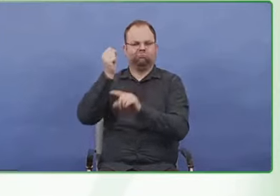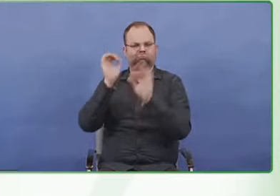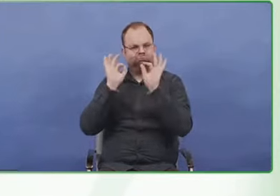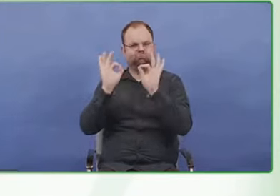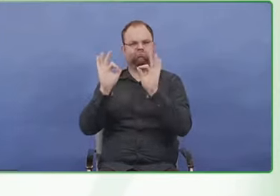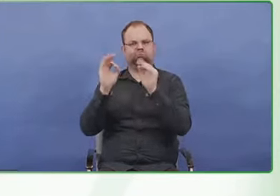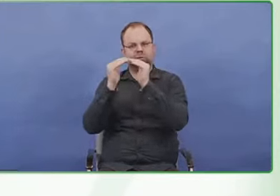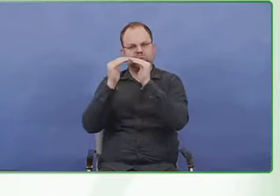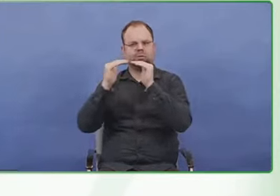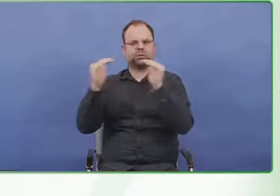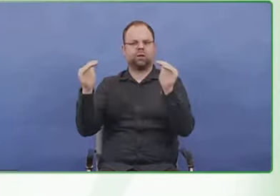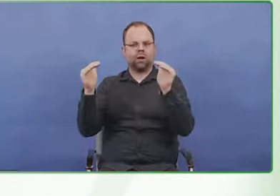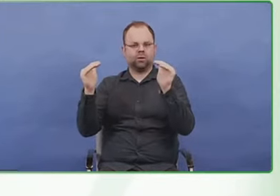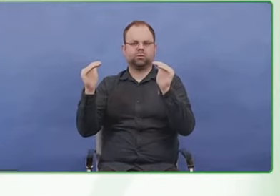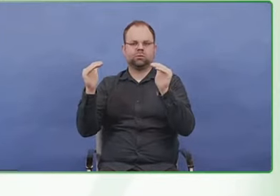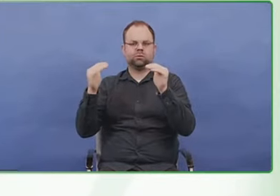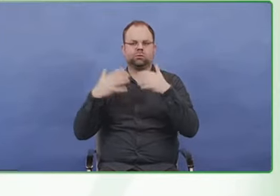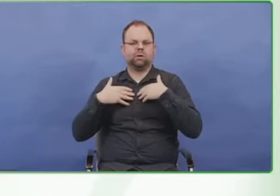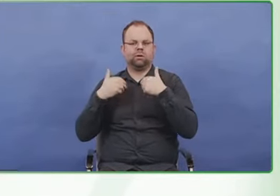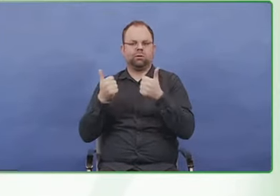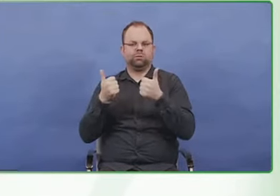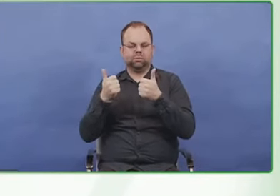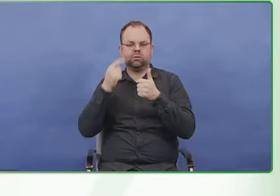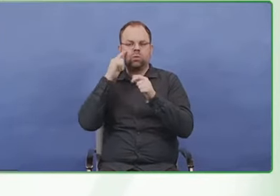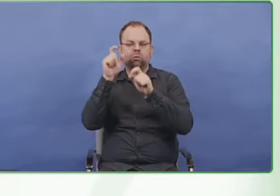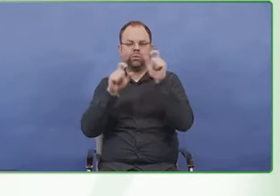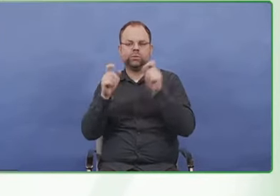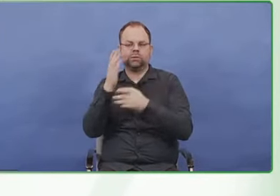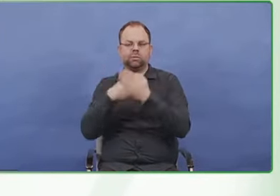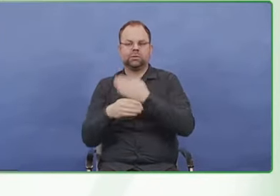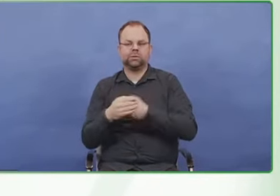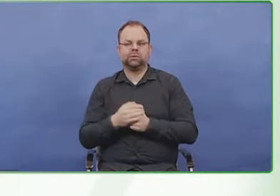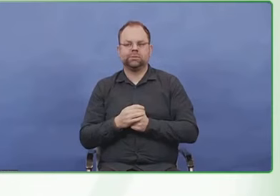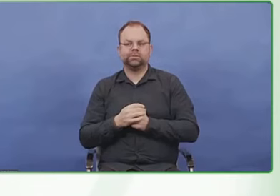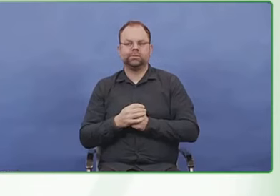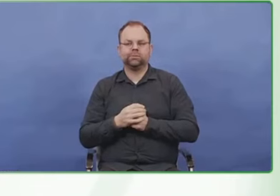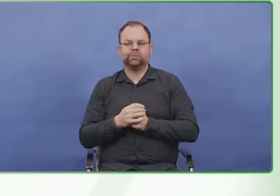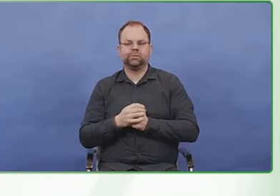level of interest in this area.